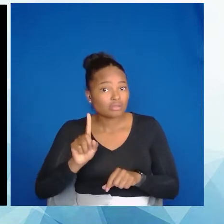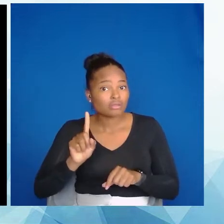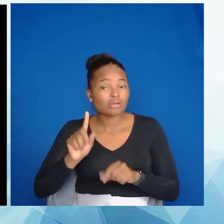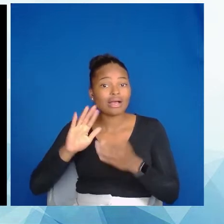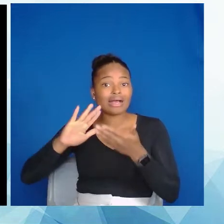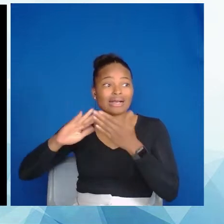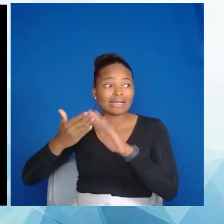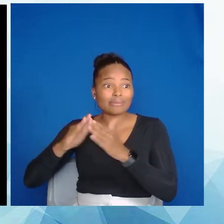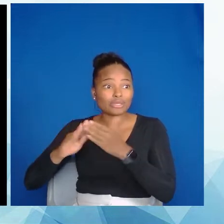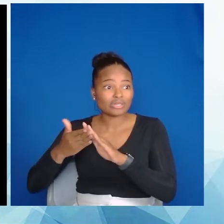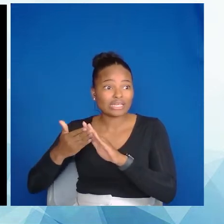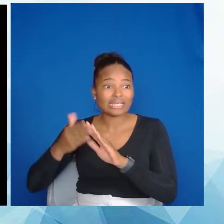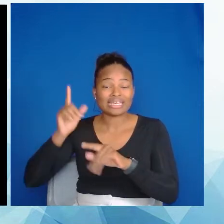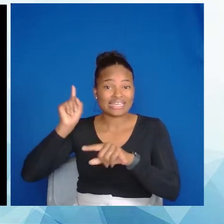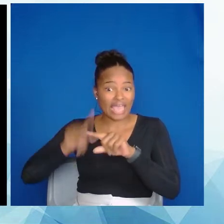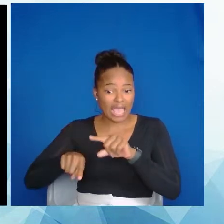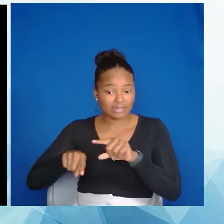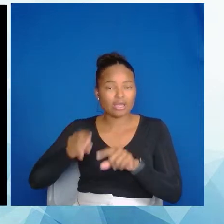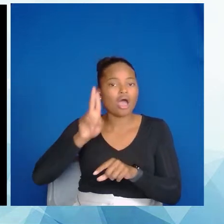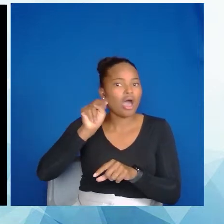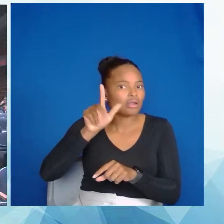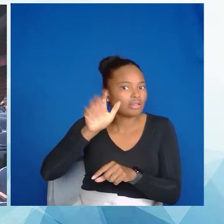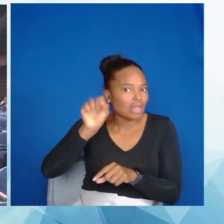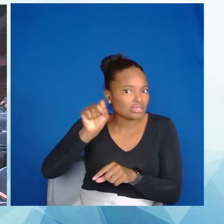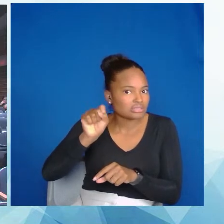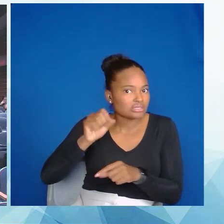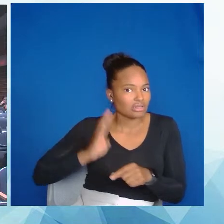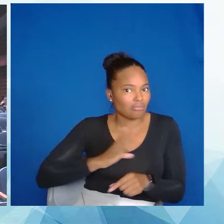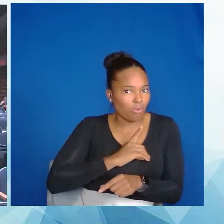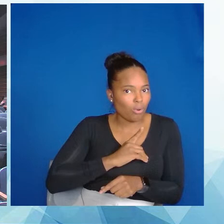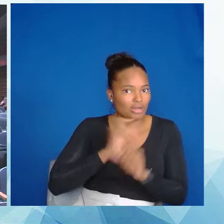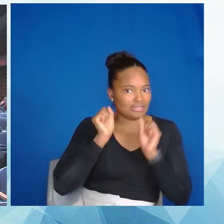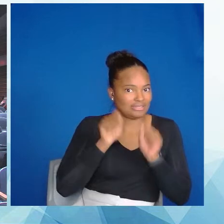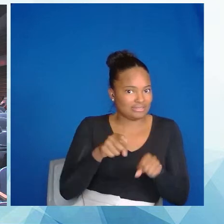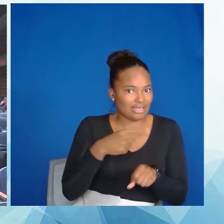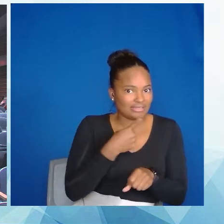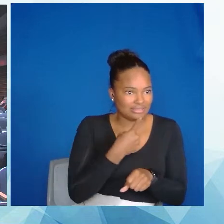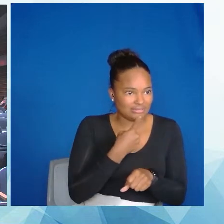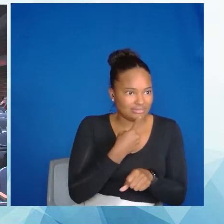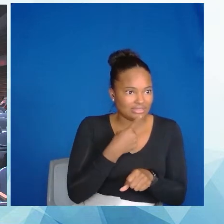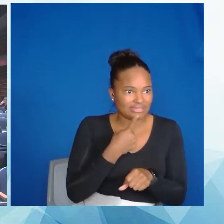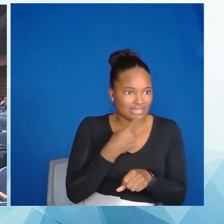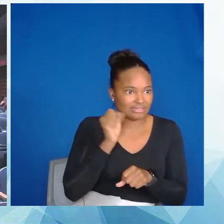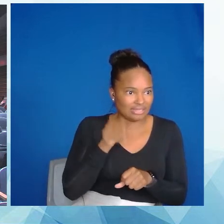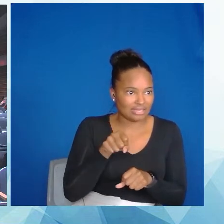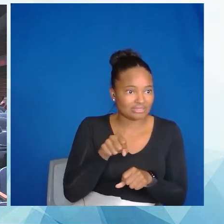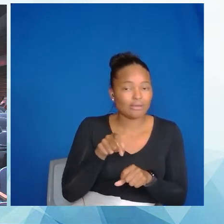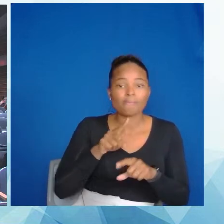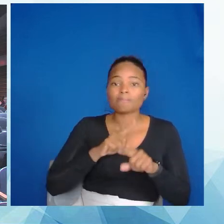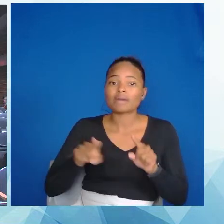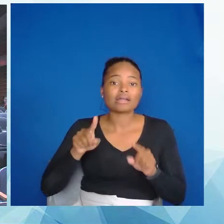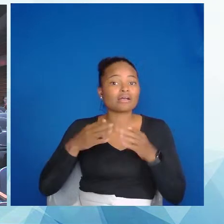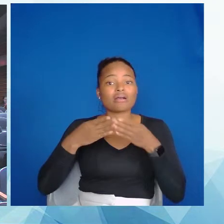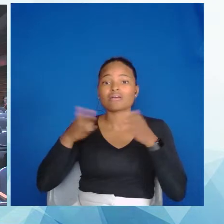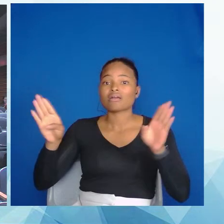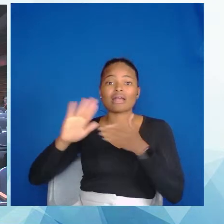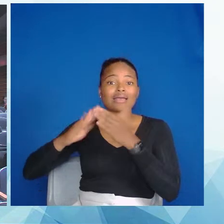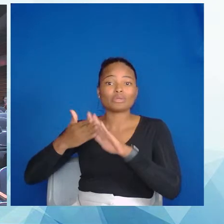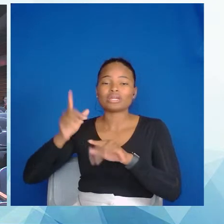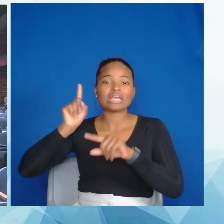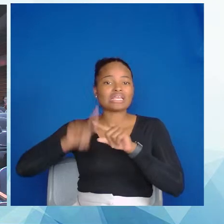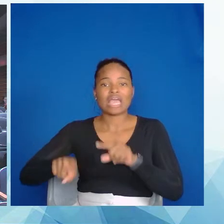unless the board authorizes call to the public comments, they are not allowed to talk at a board